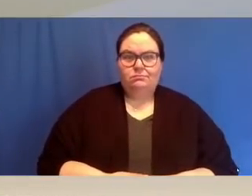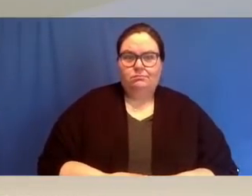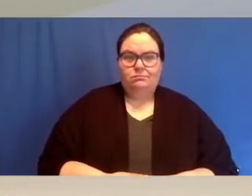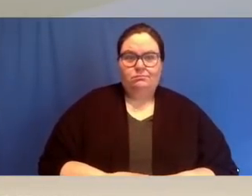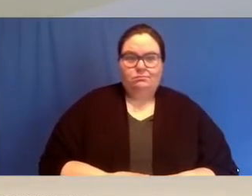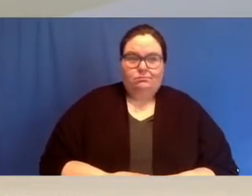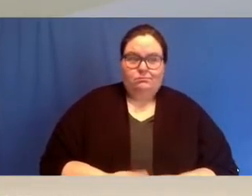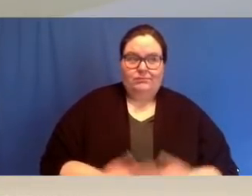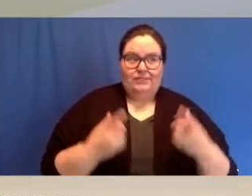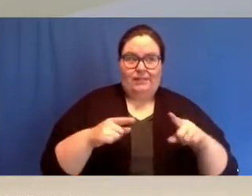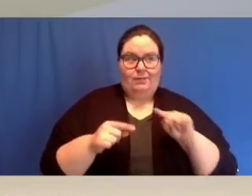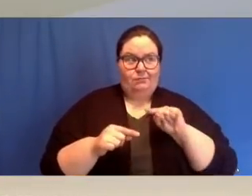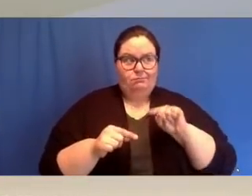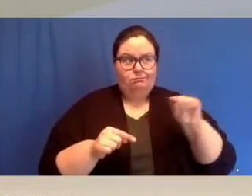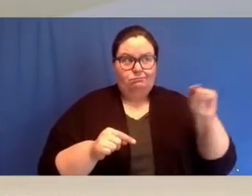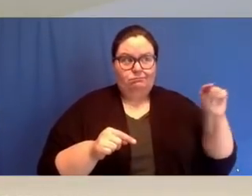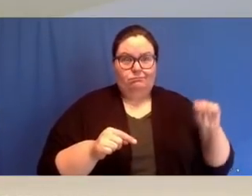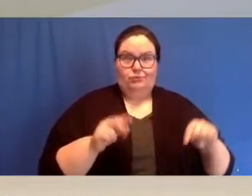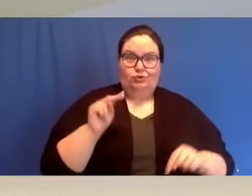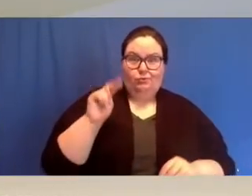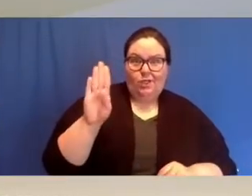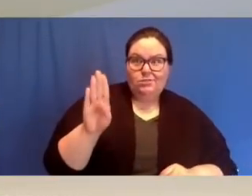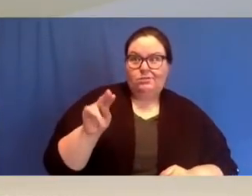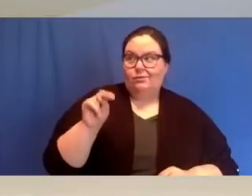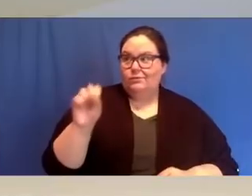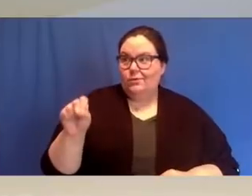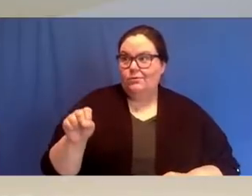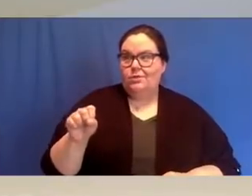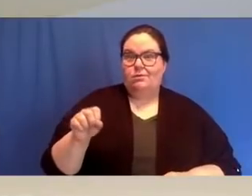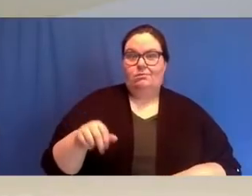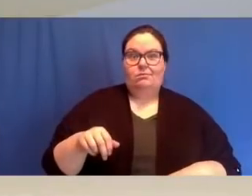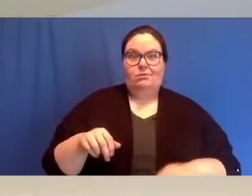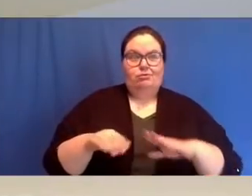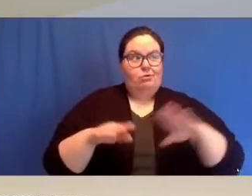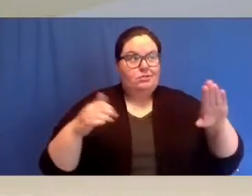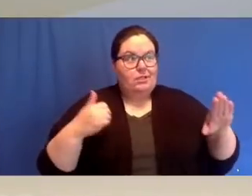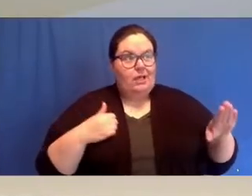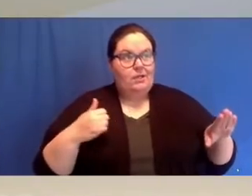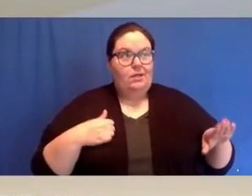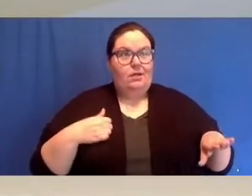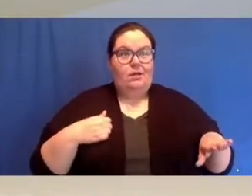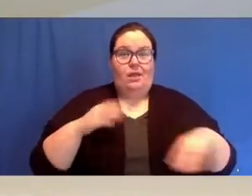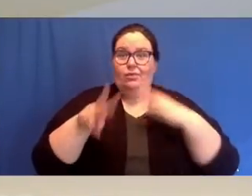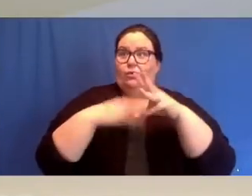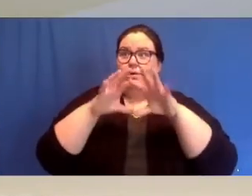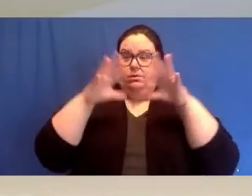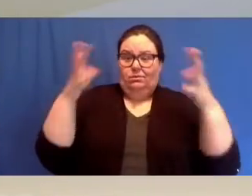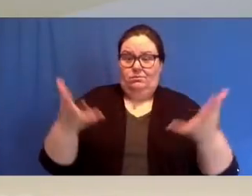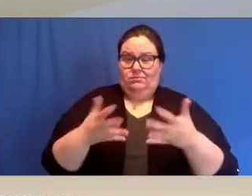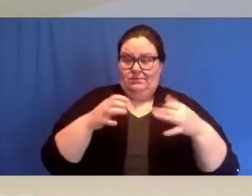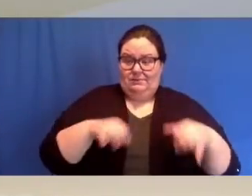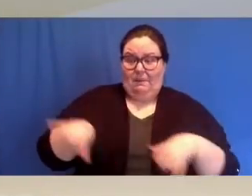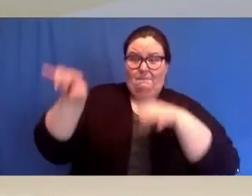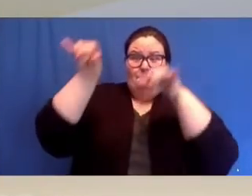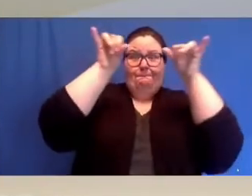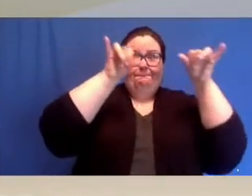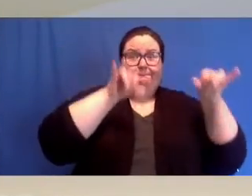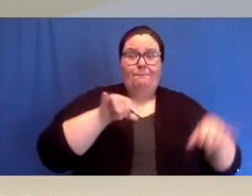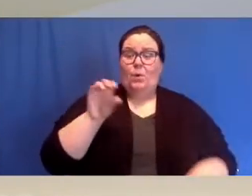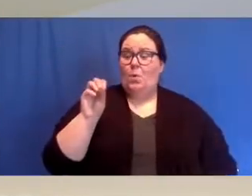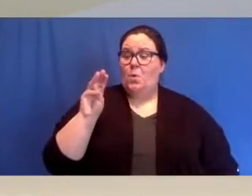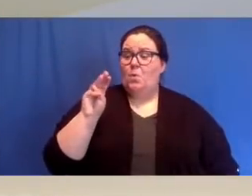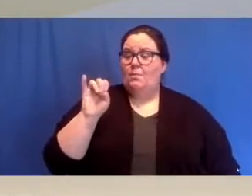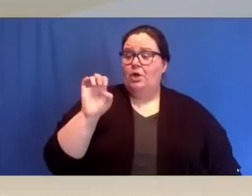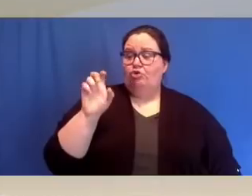other provinces around us and across the country and across the world. And we are still